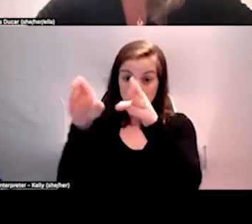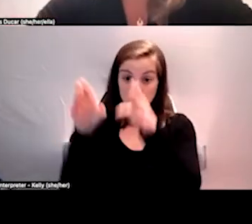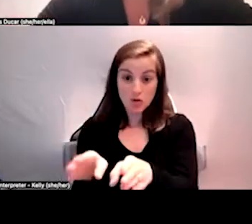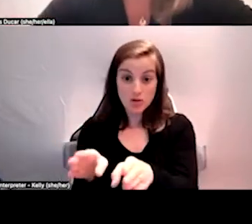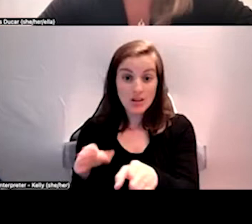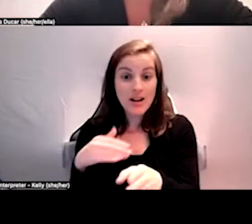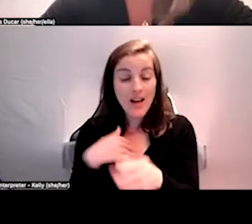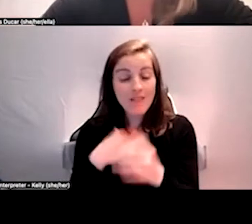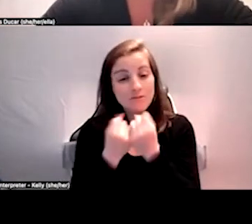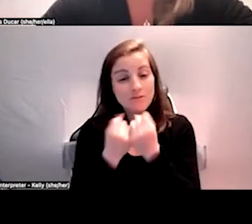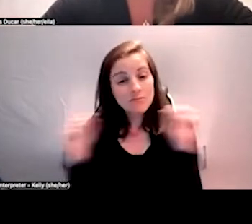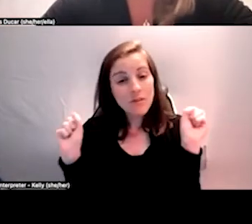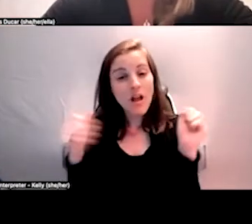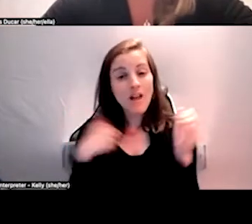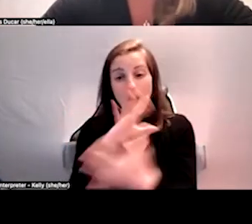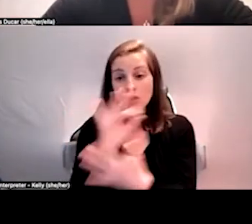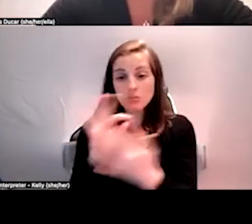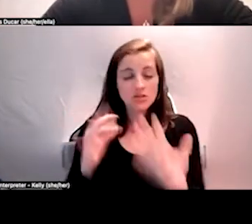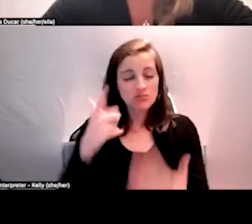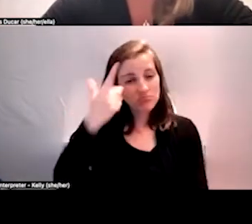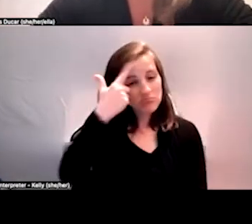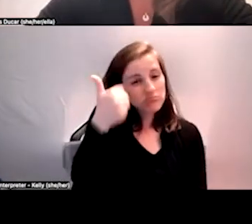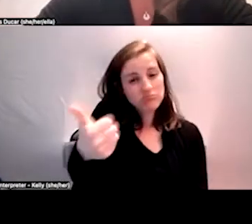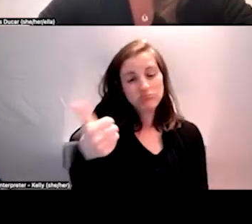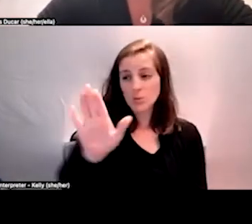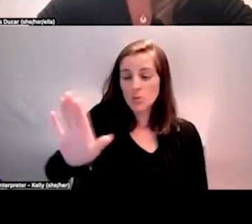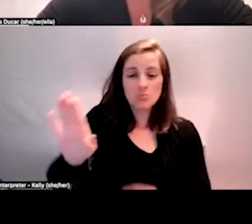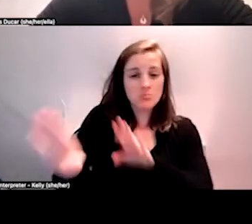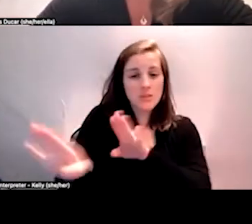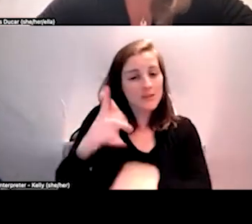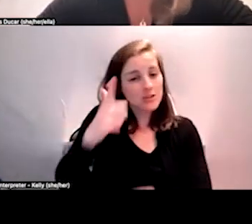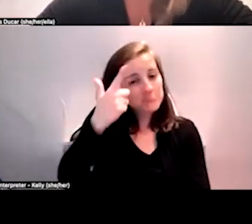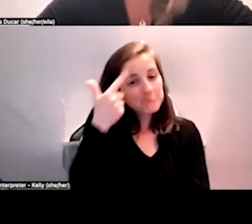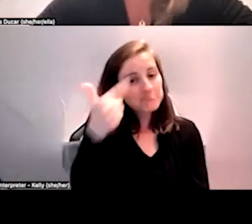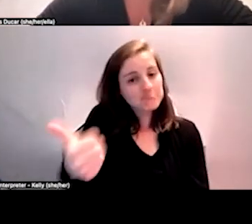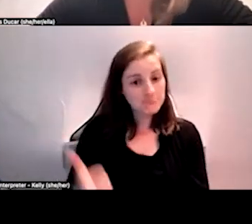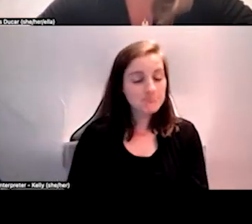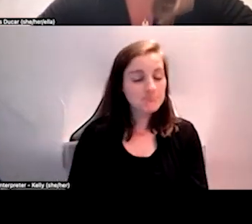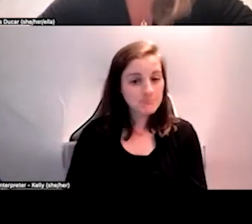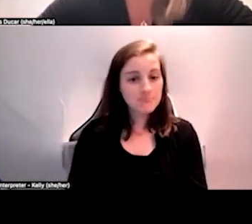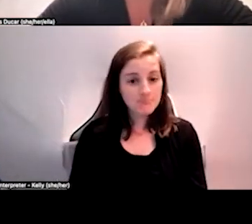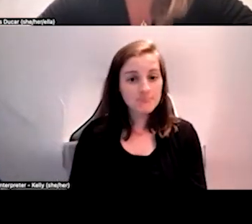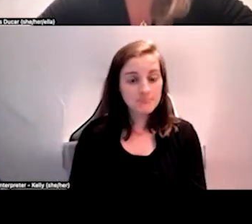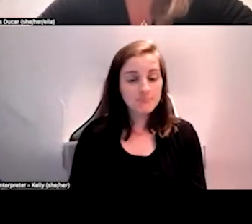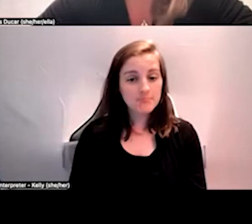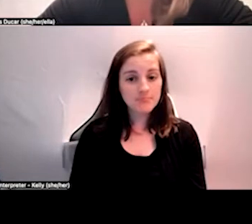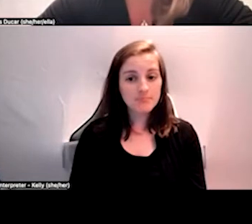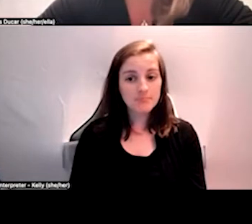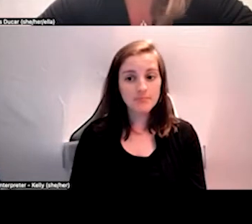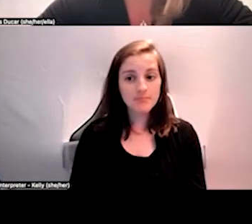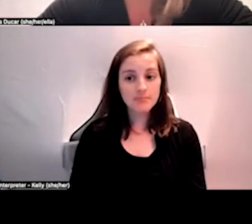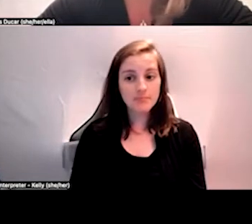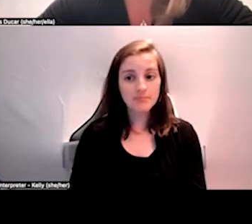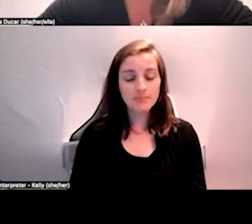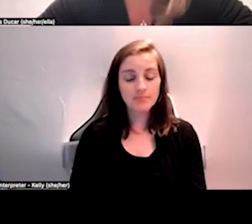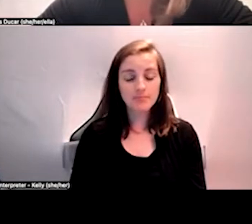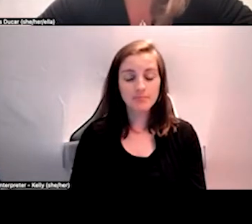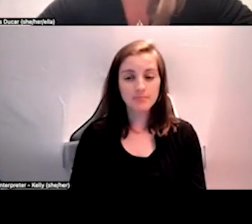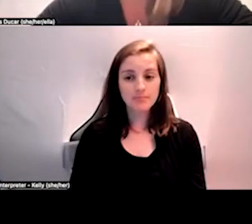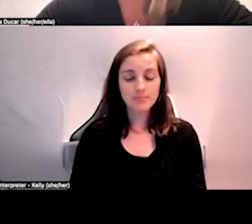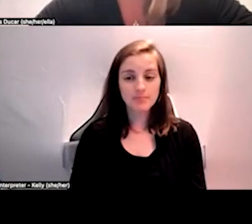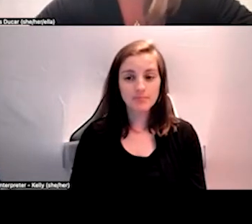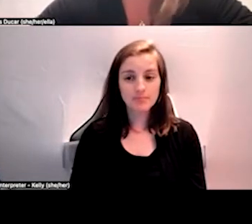choice to be able to do whatever you want to do. And with the knowledge, the clinical knowledge that